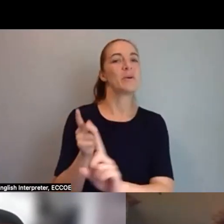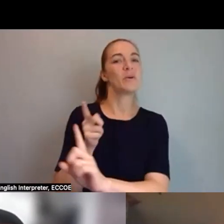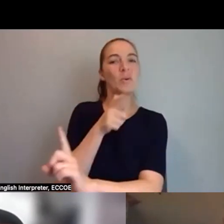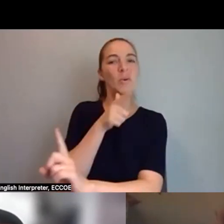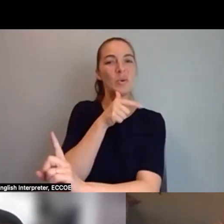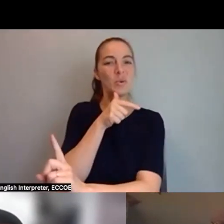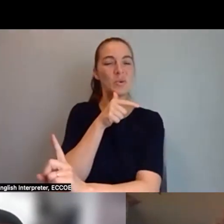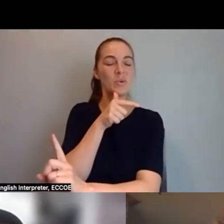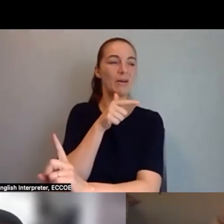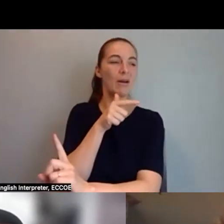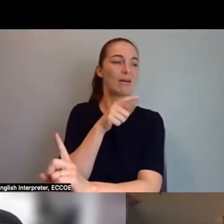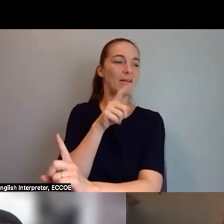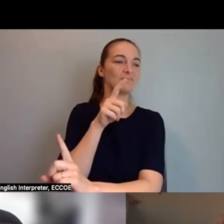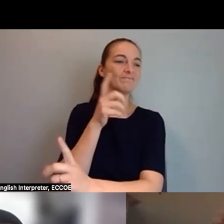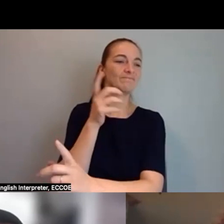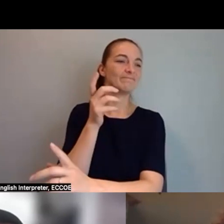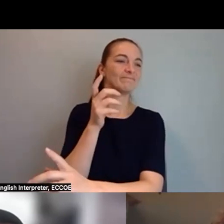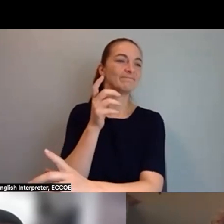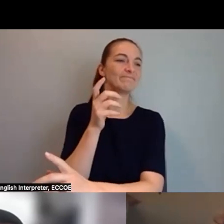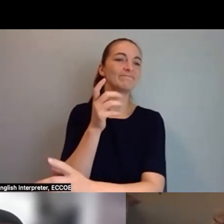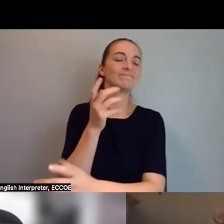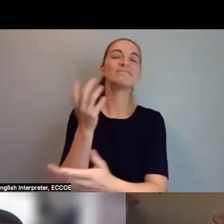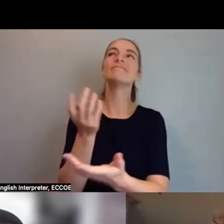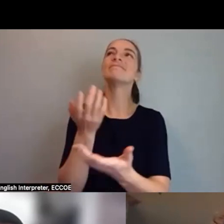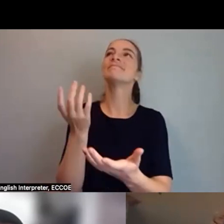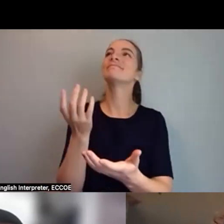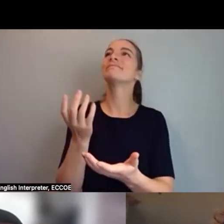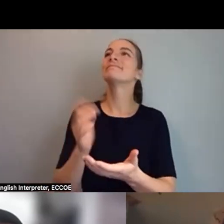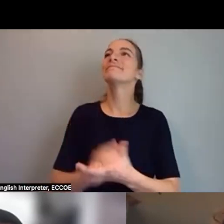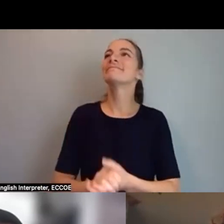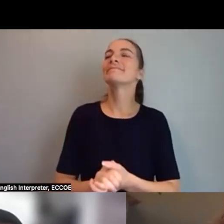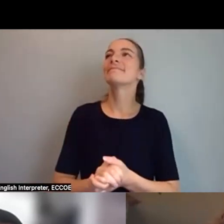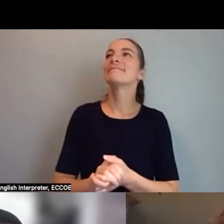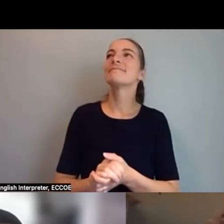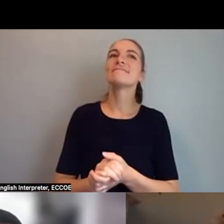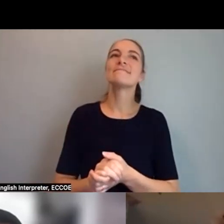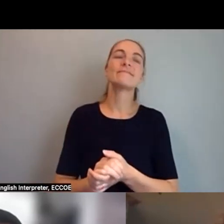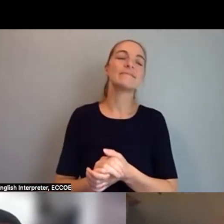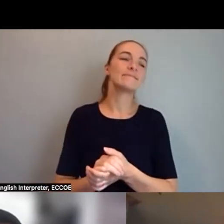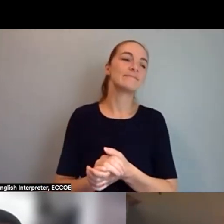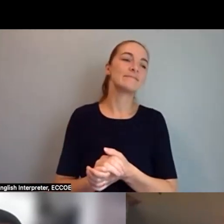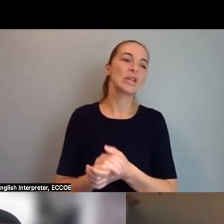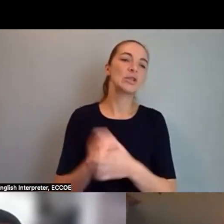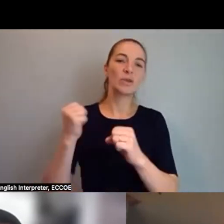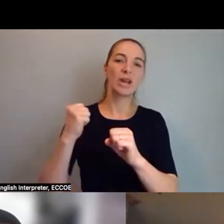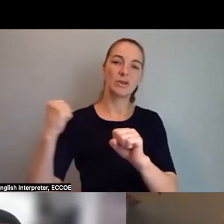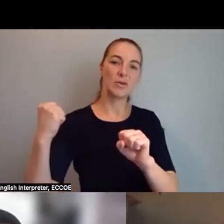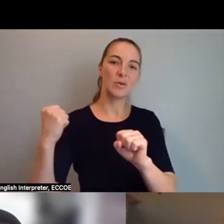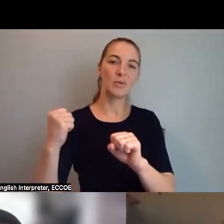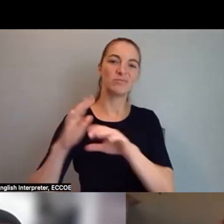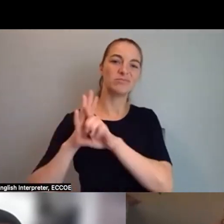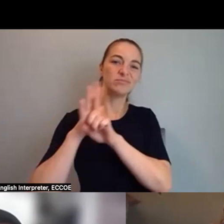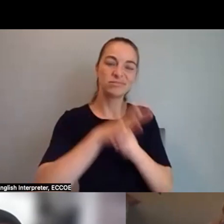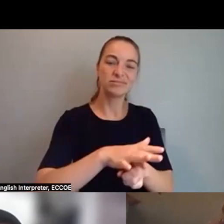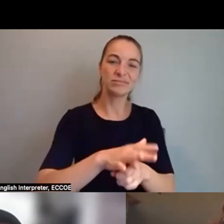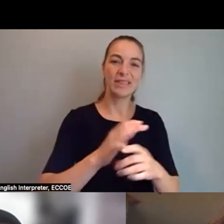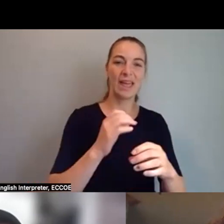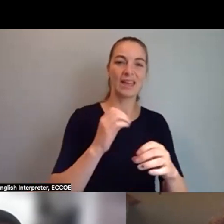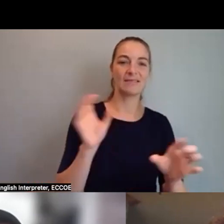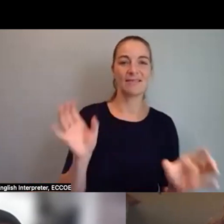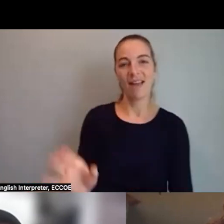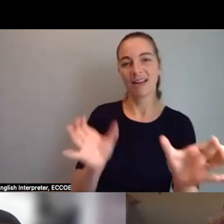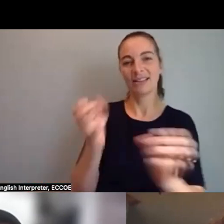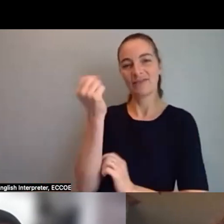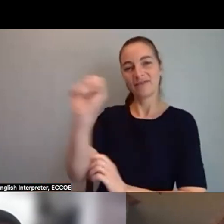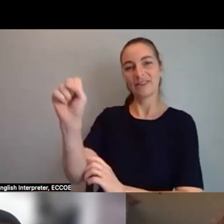been used to mobilize against climate activism, who come